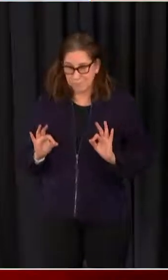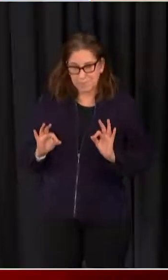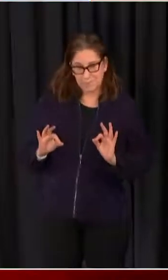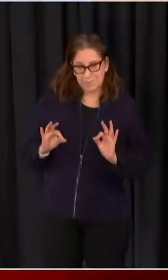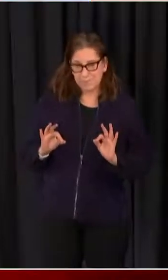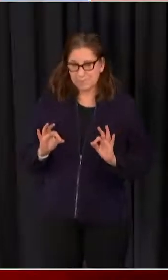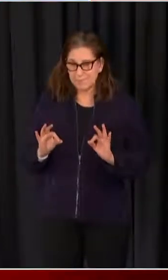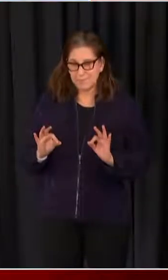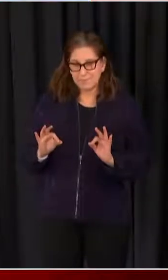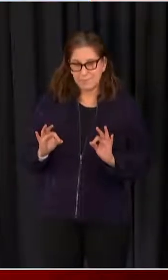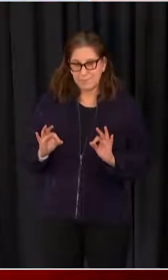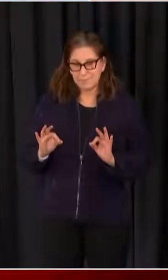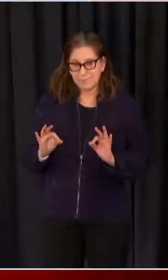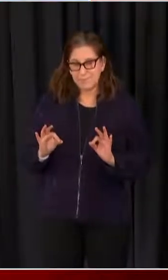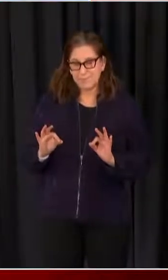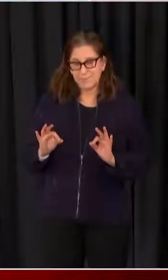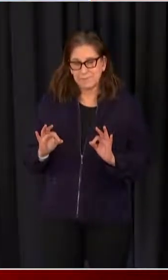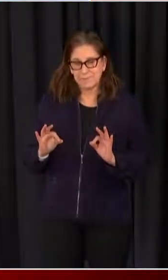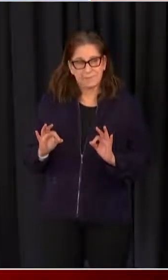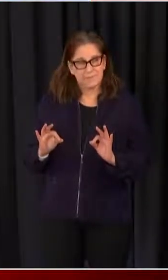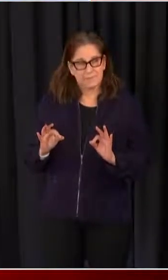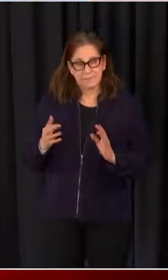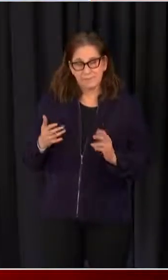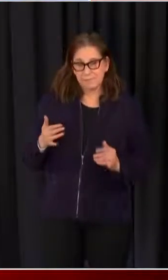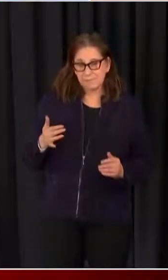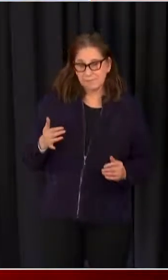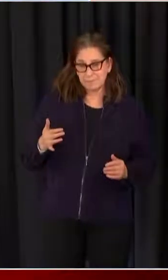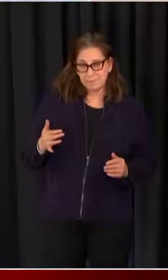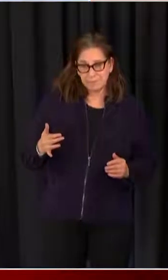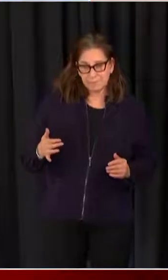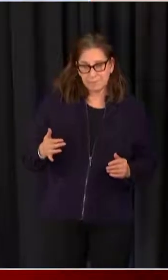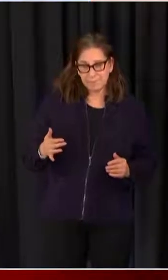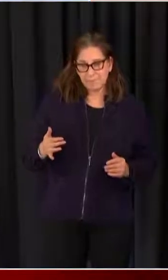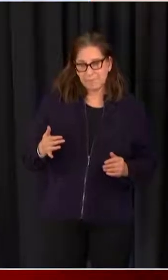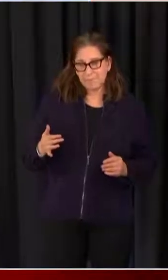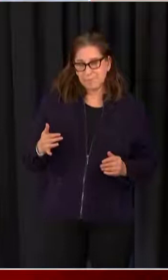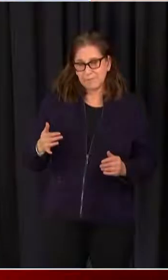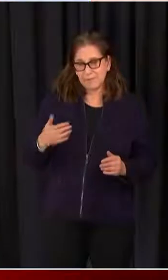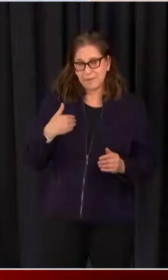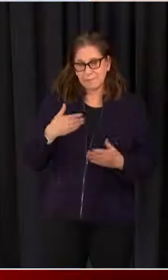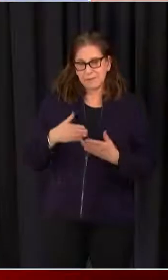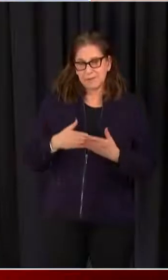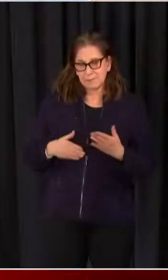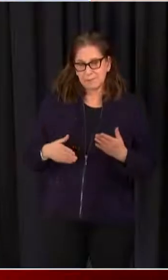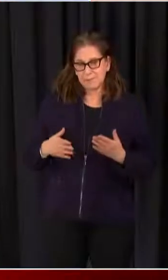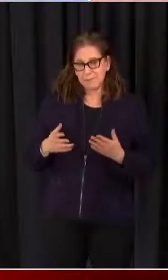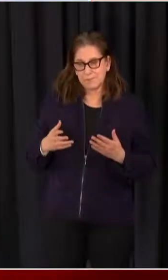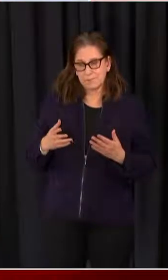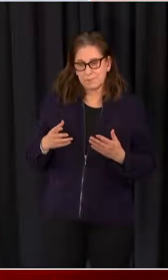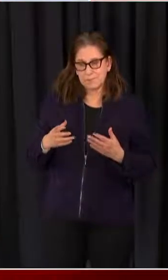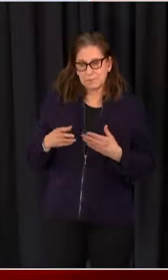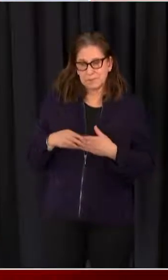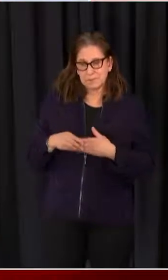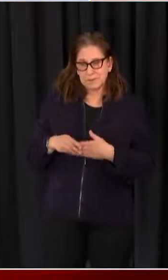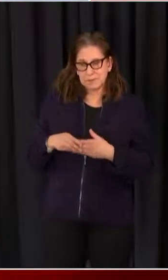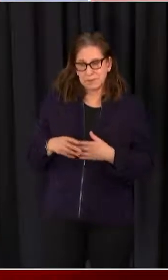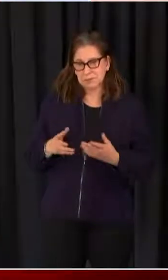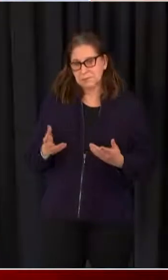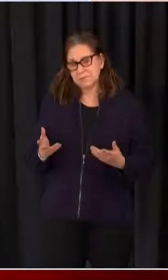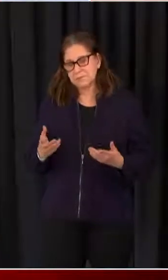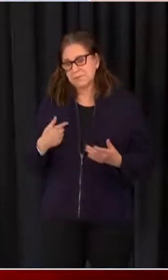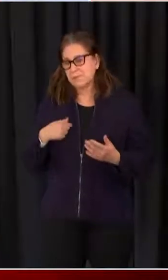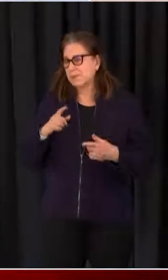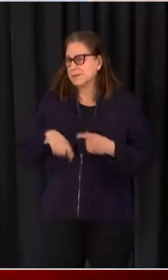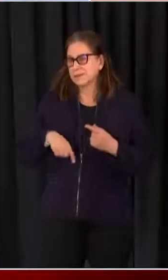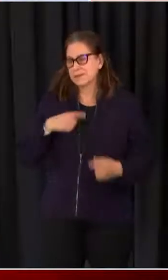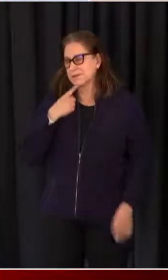middle month to have some things loosened up. And I'm not trying to be coy with you, but I